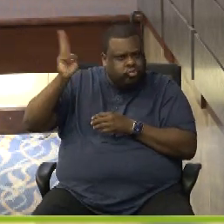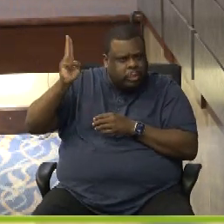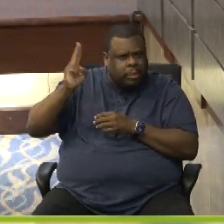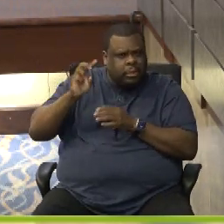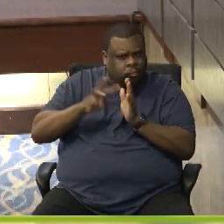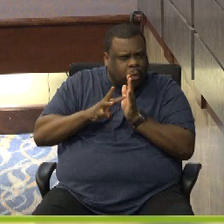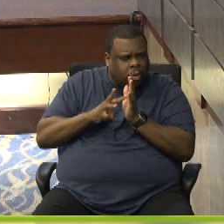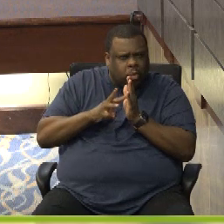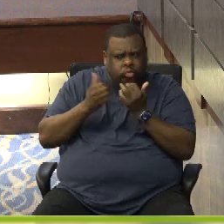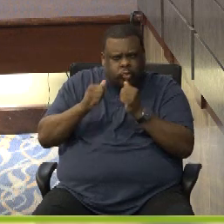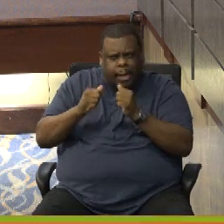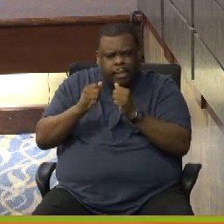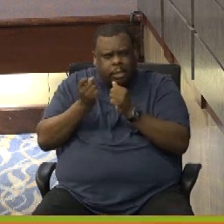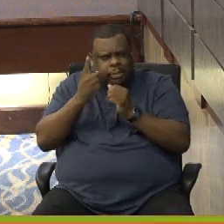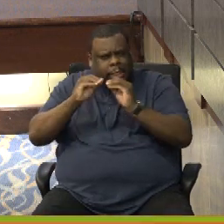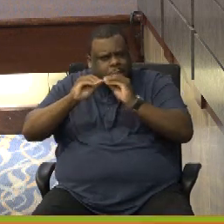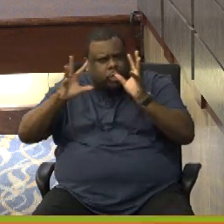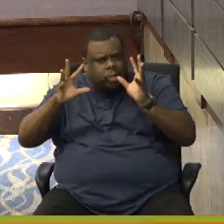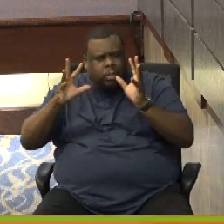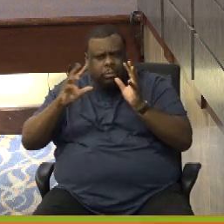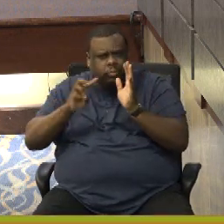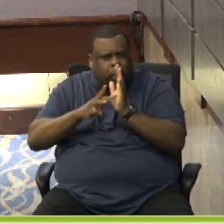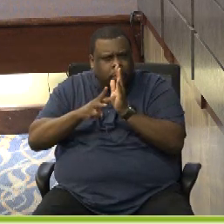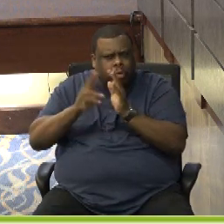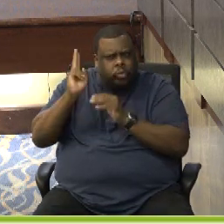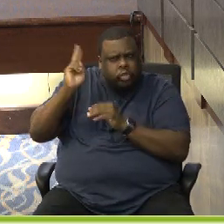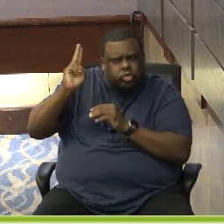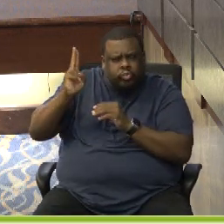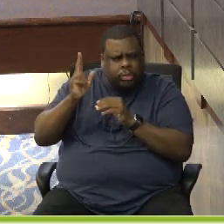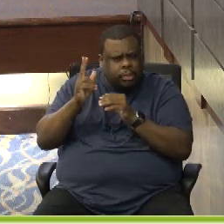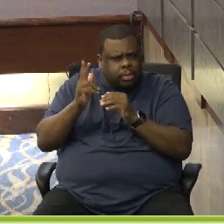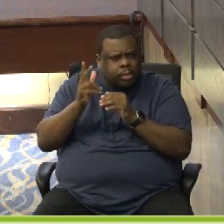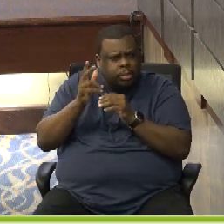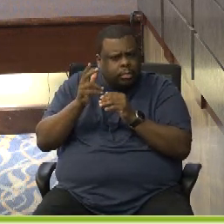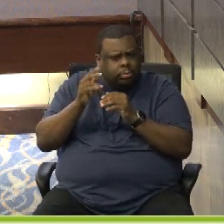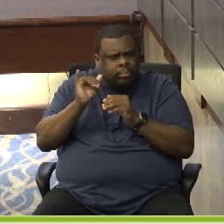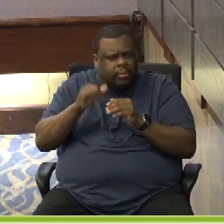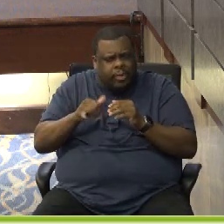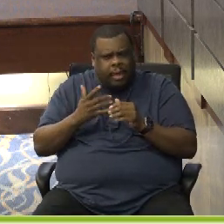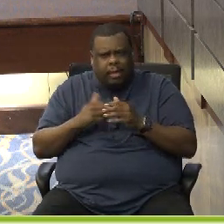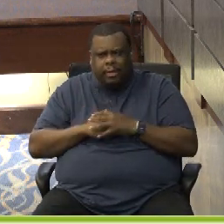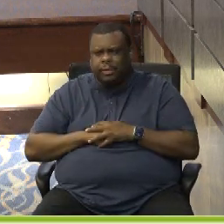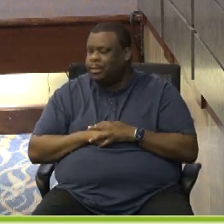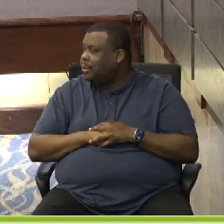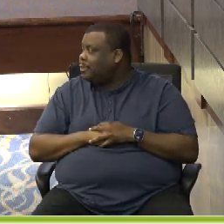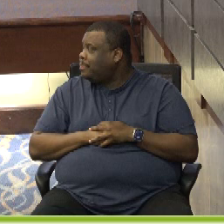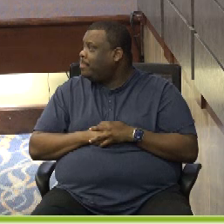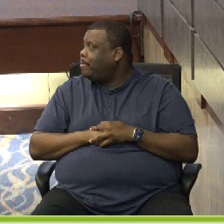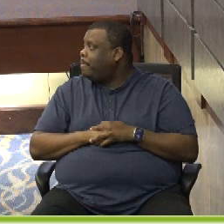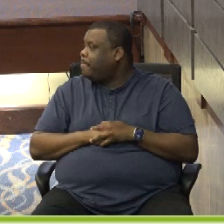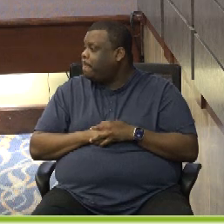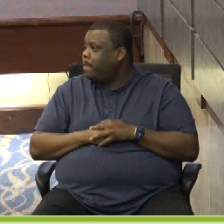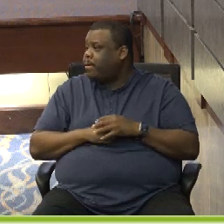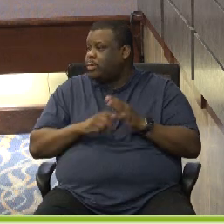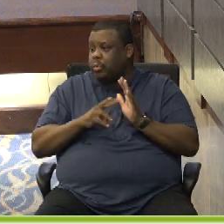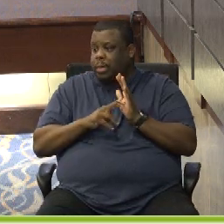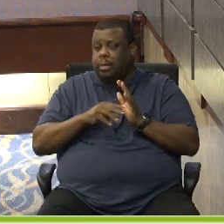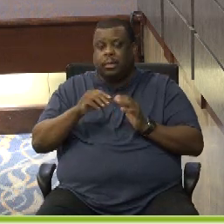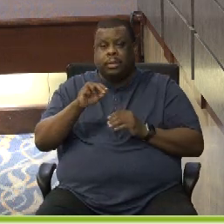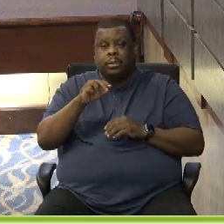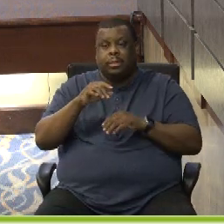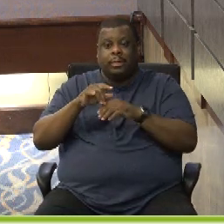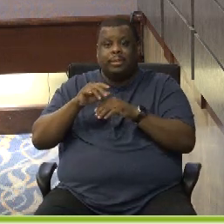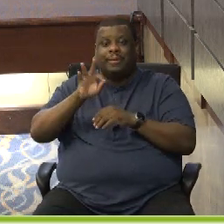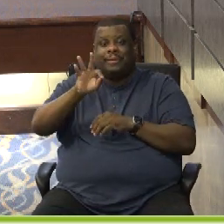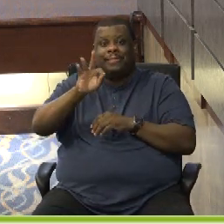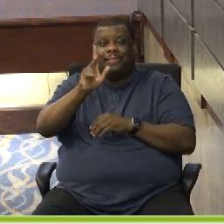of Waco, and that really starts with, as you guys all know, this very familiar Flying W, right? So when we took a look at the Flying W,